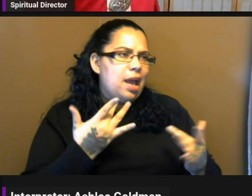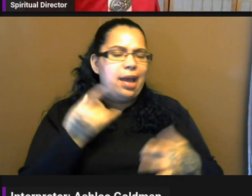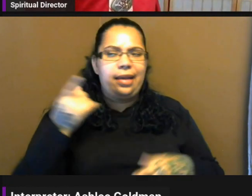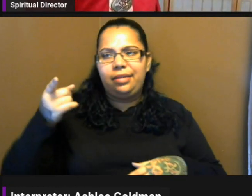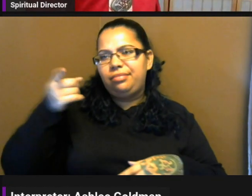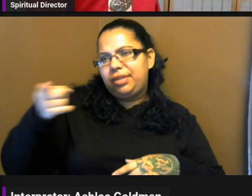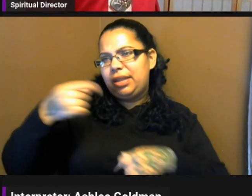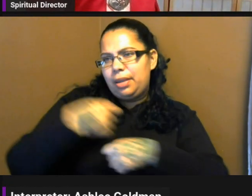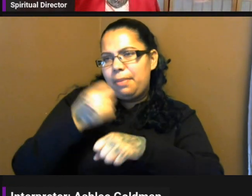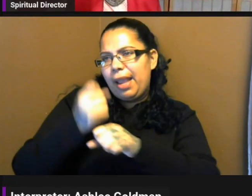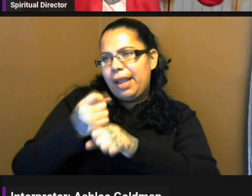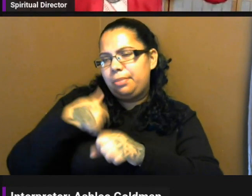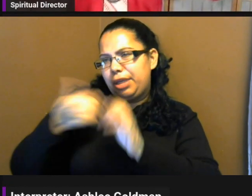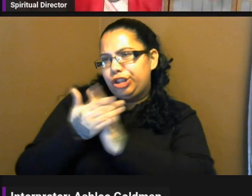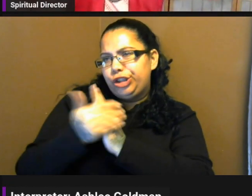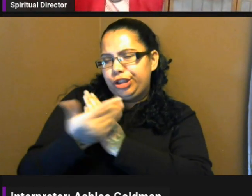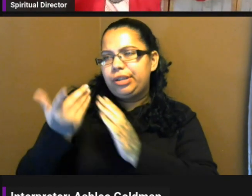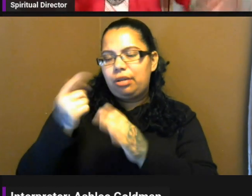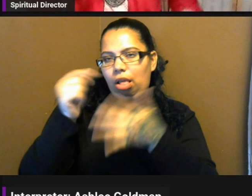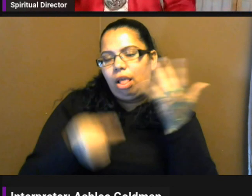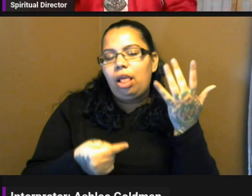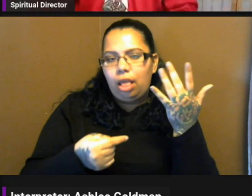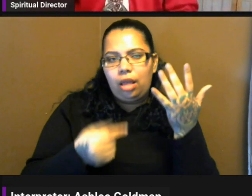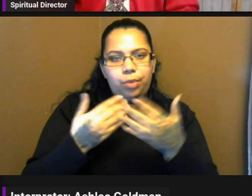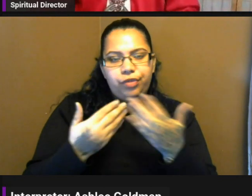She made me cheat, etc.